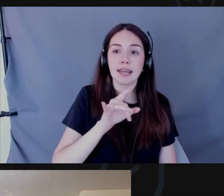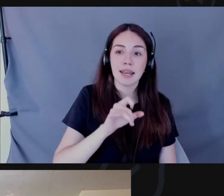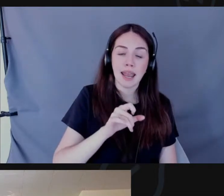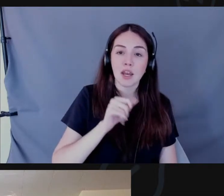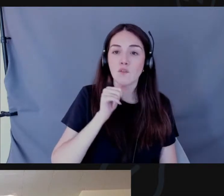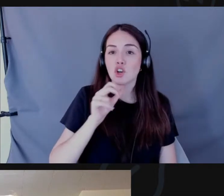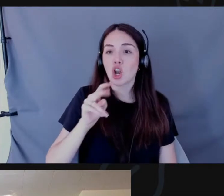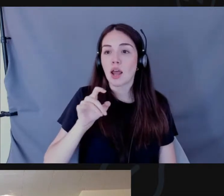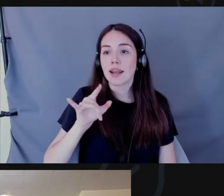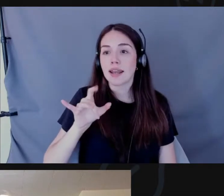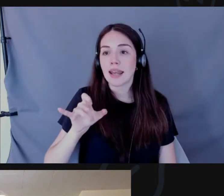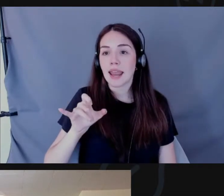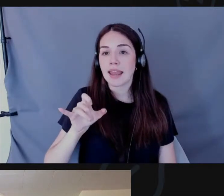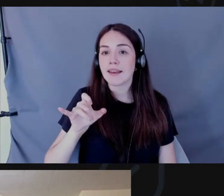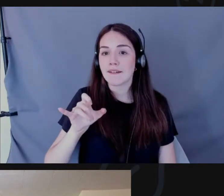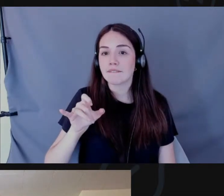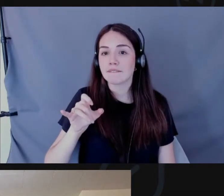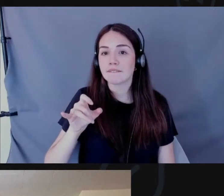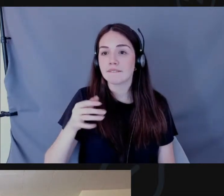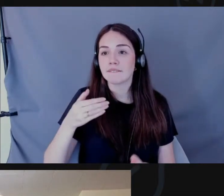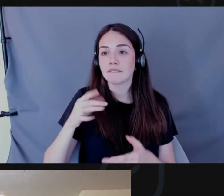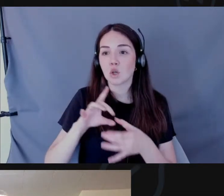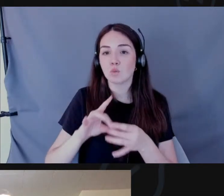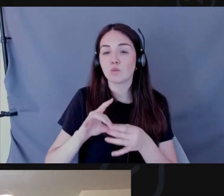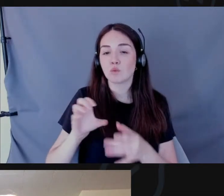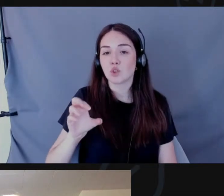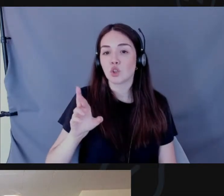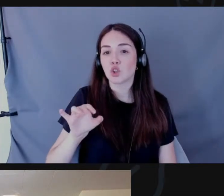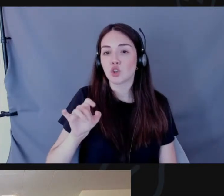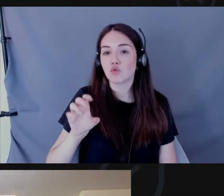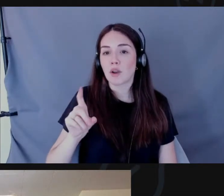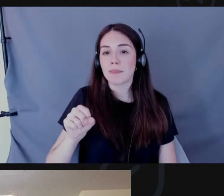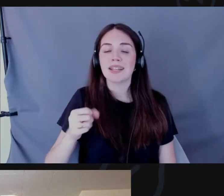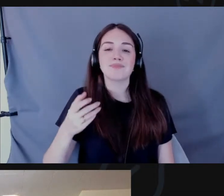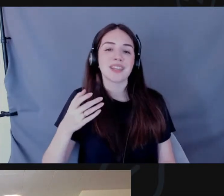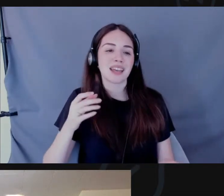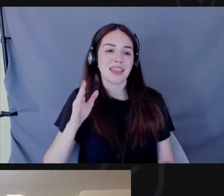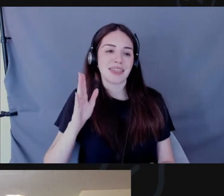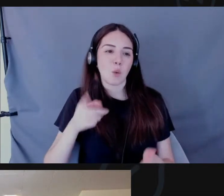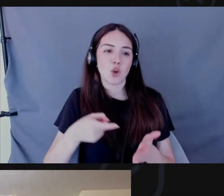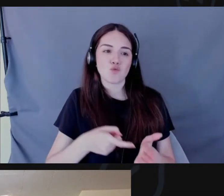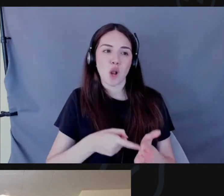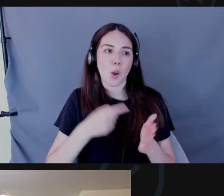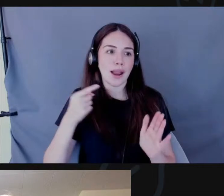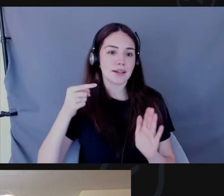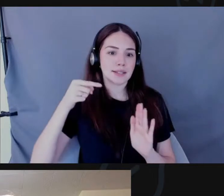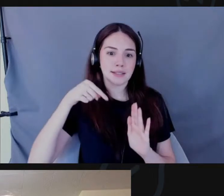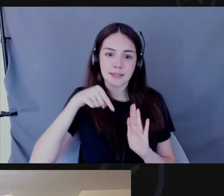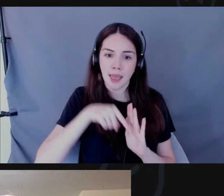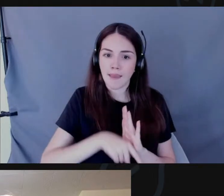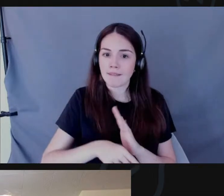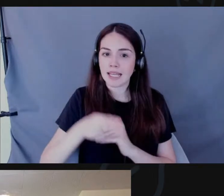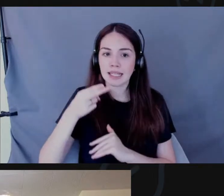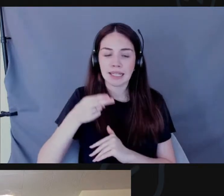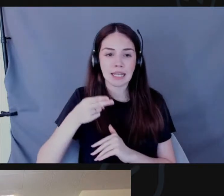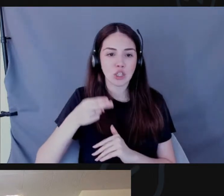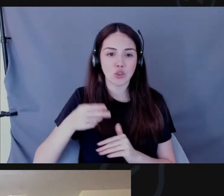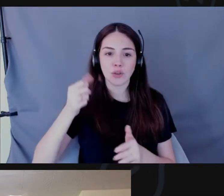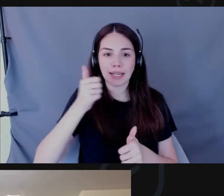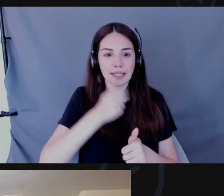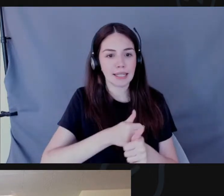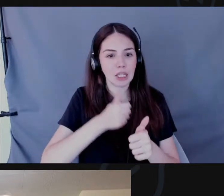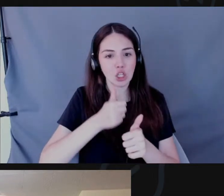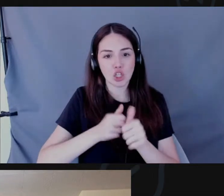of. Yeah, that would require diving into the whole history of each of those different monsters. But yes,